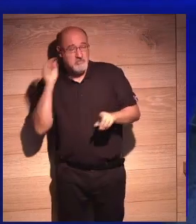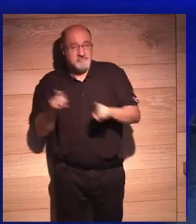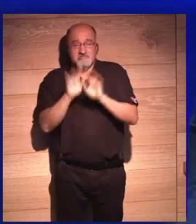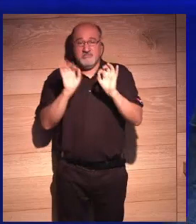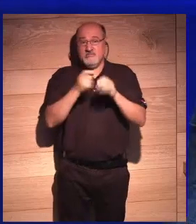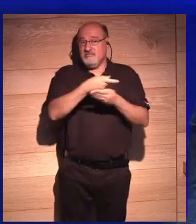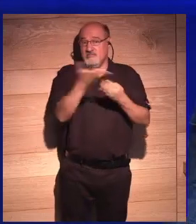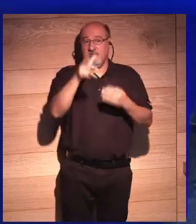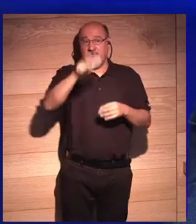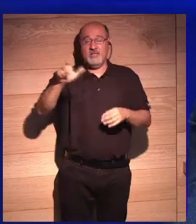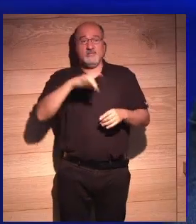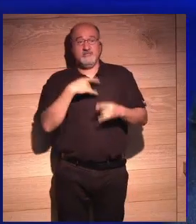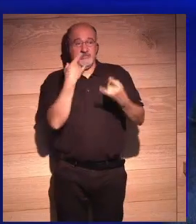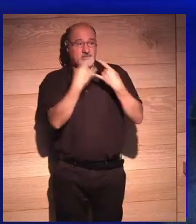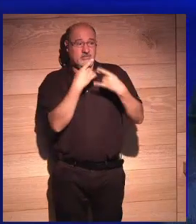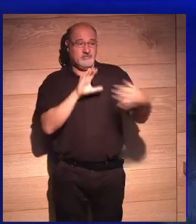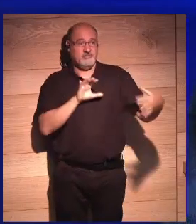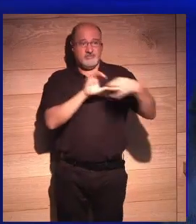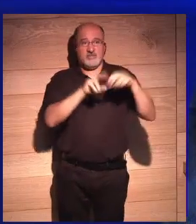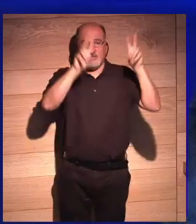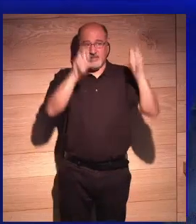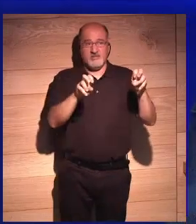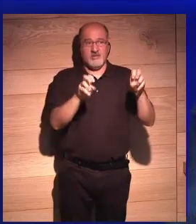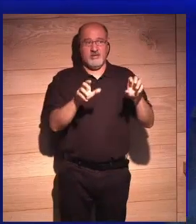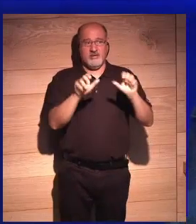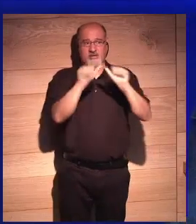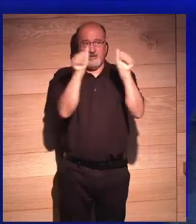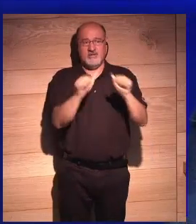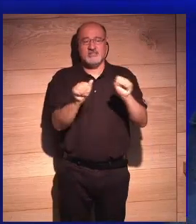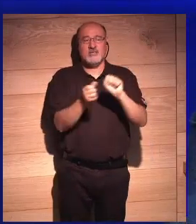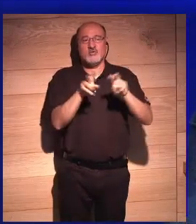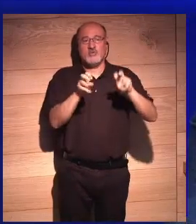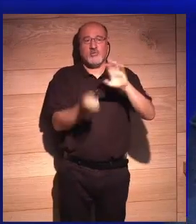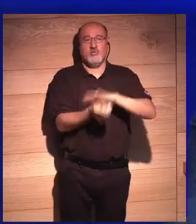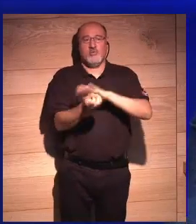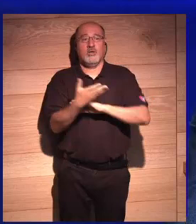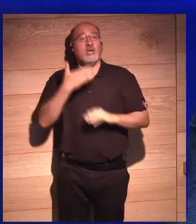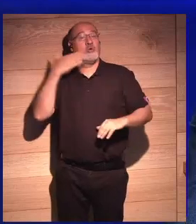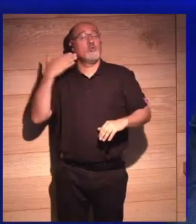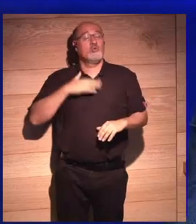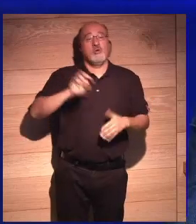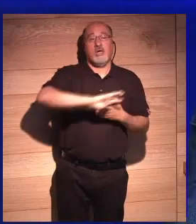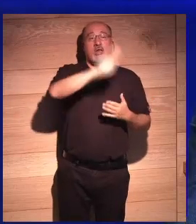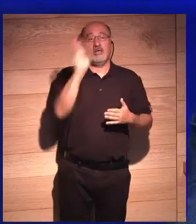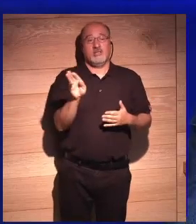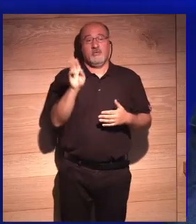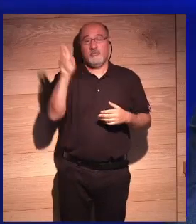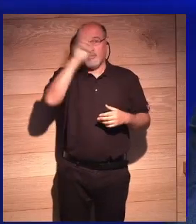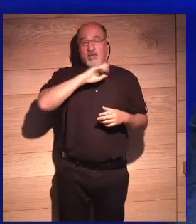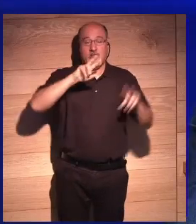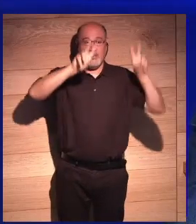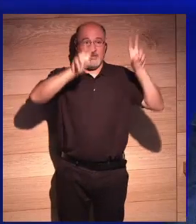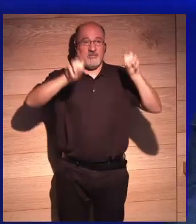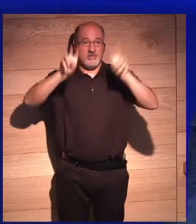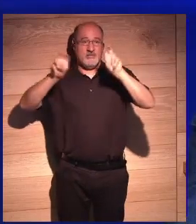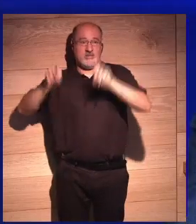or what they want to do, but who is listening to them. But there are new genres now emerging, and we have